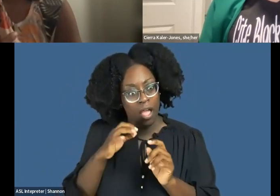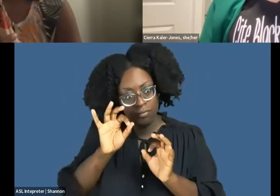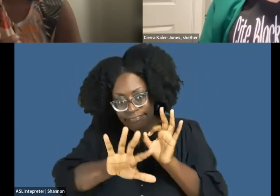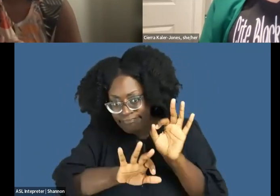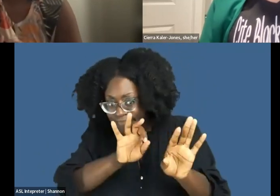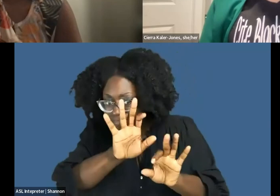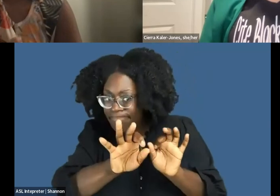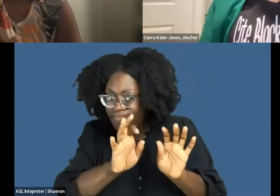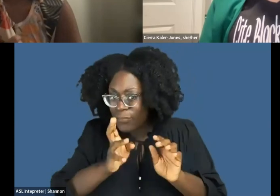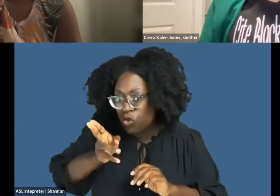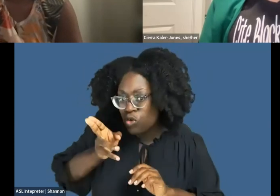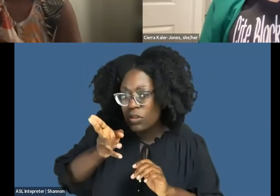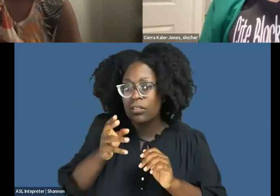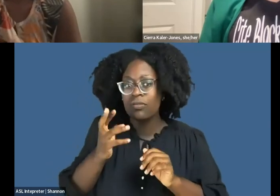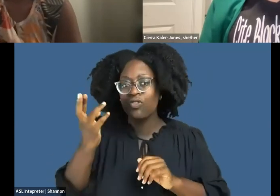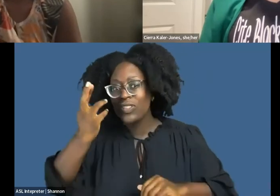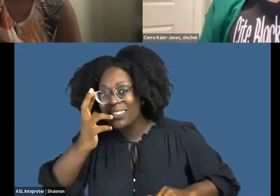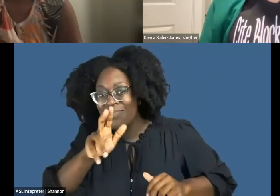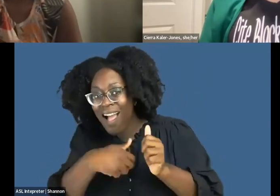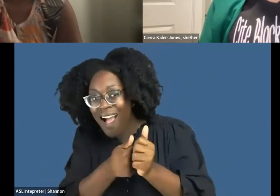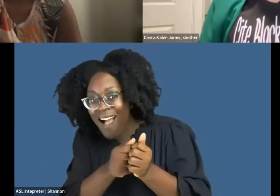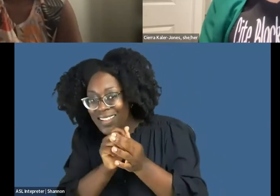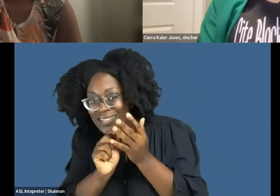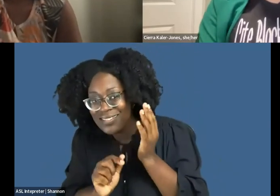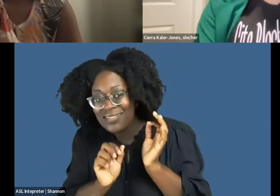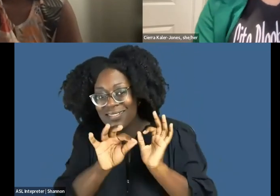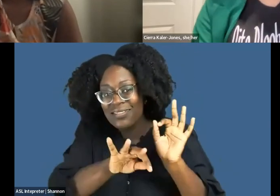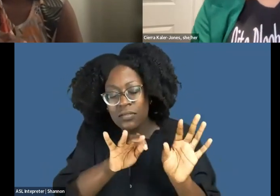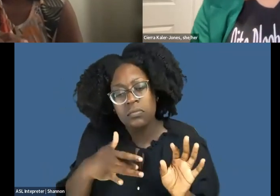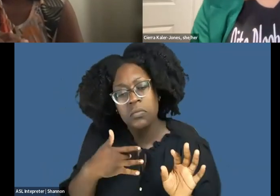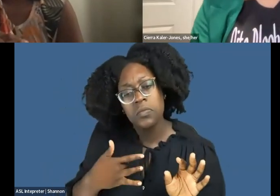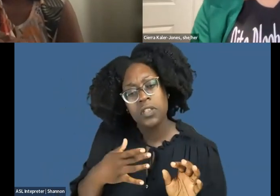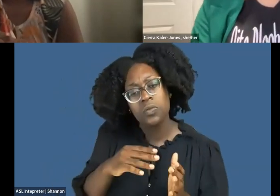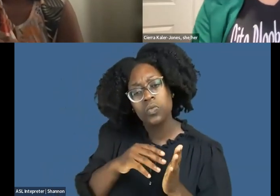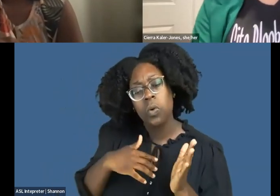world around them differently to be, you know, incredibly rewarding.